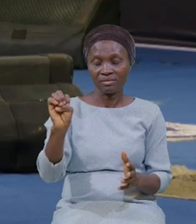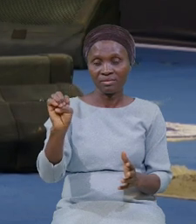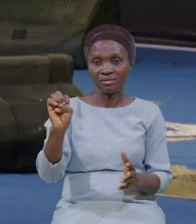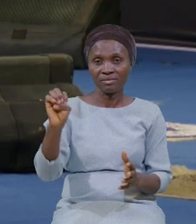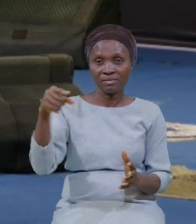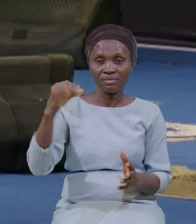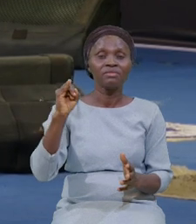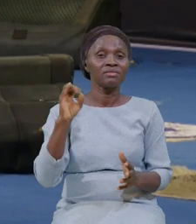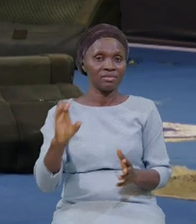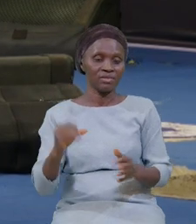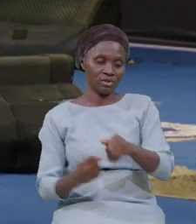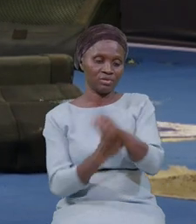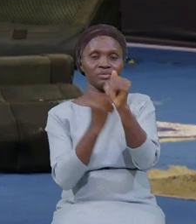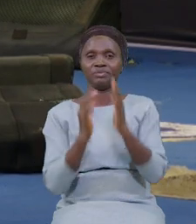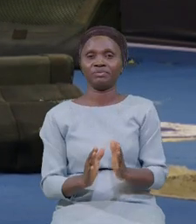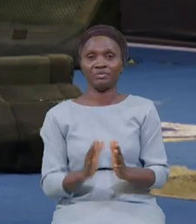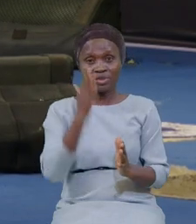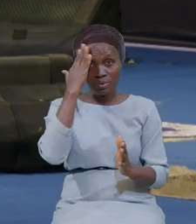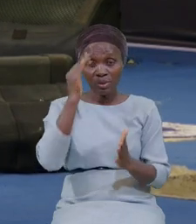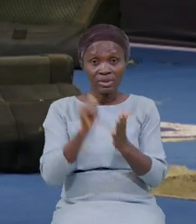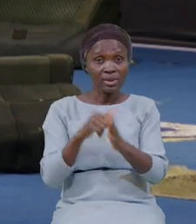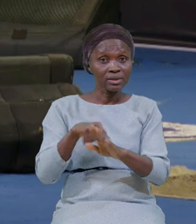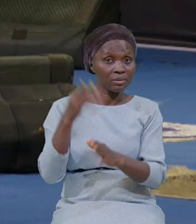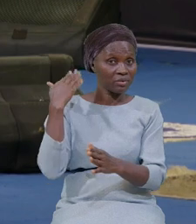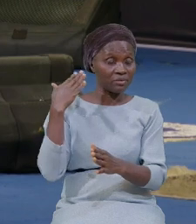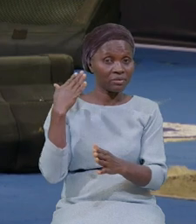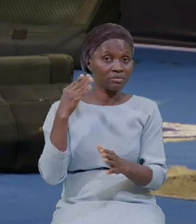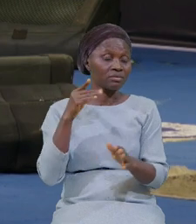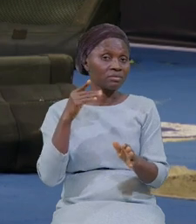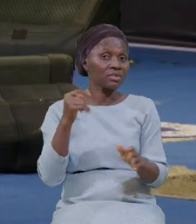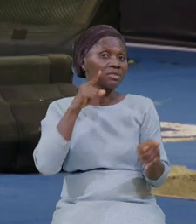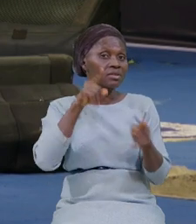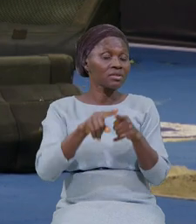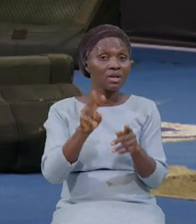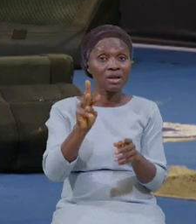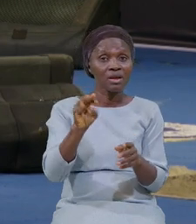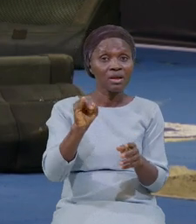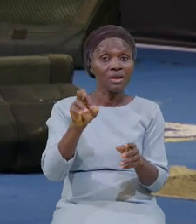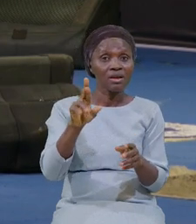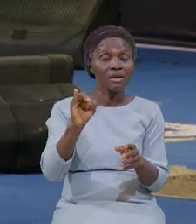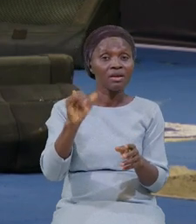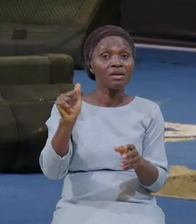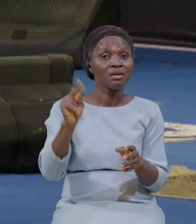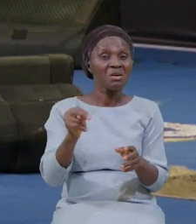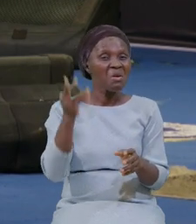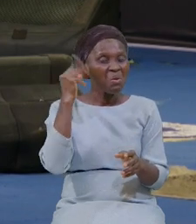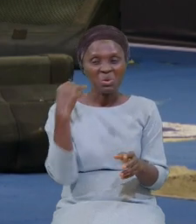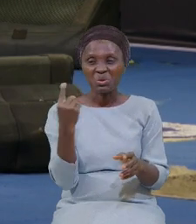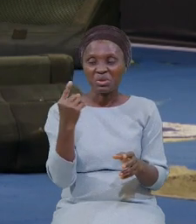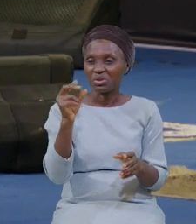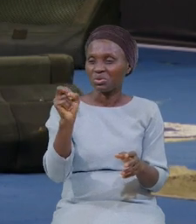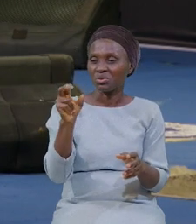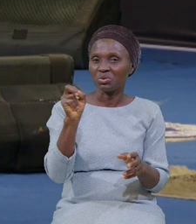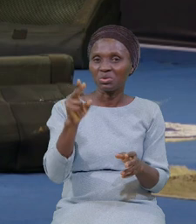think. At that time, Miriam, the sister, was just about 12 years of age. And you